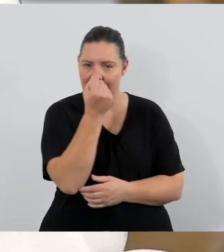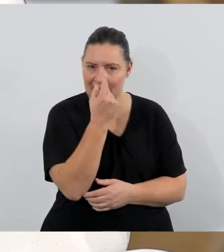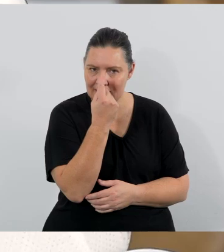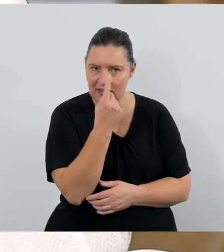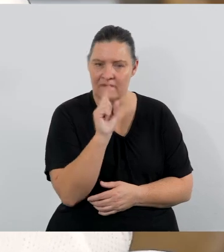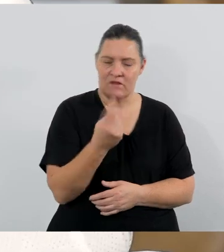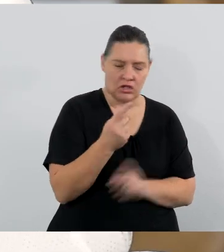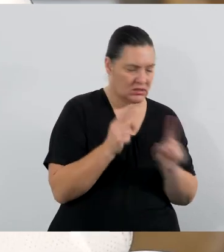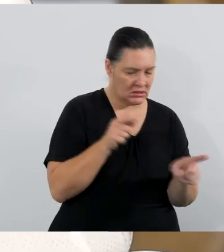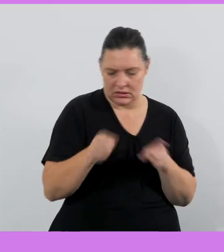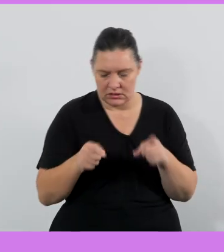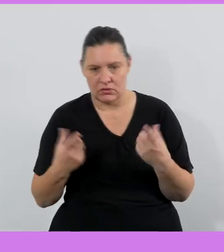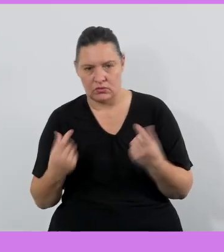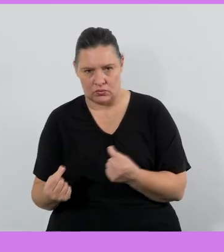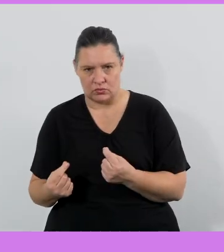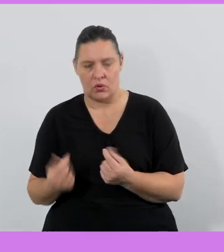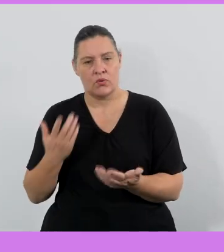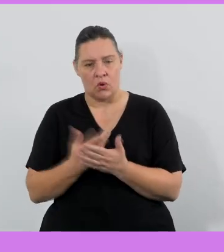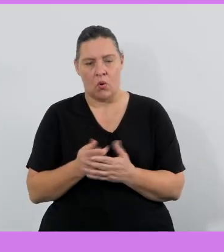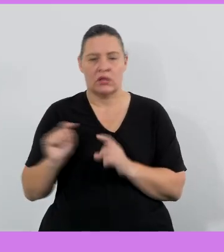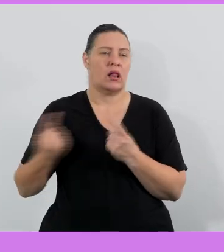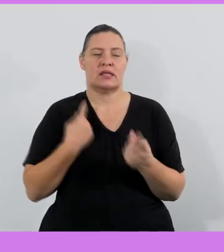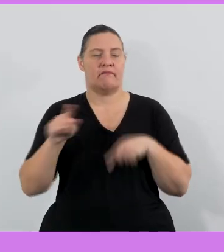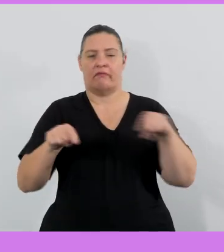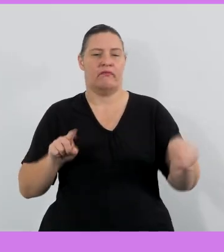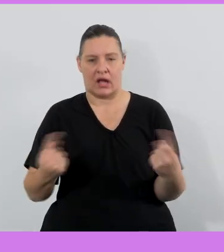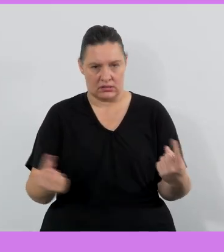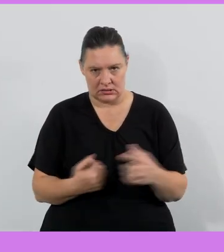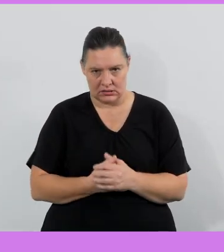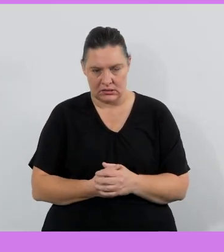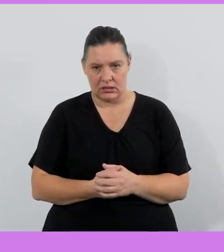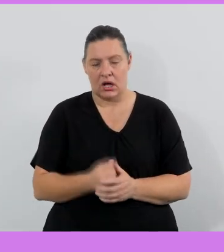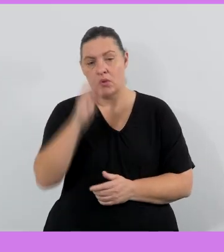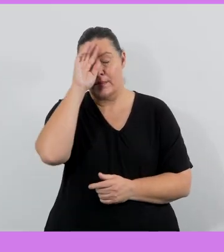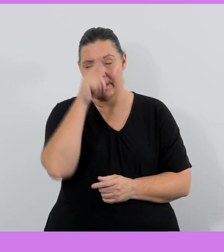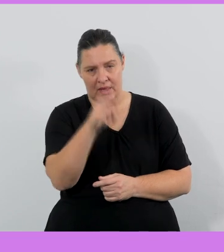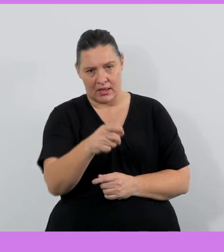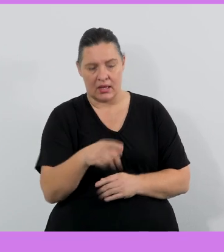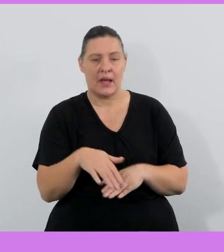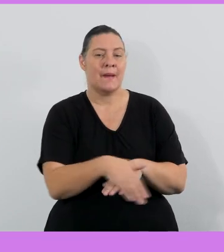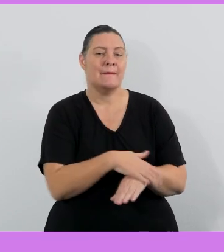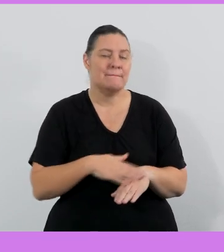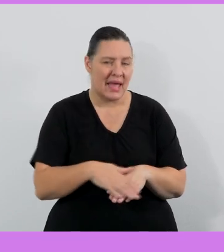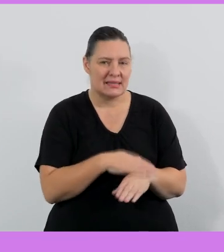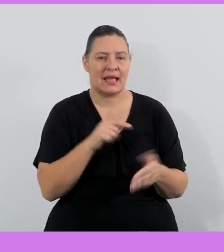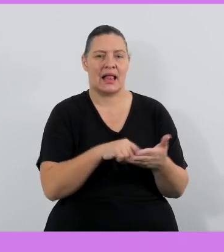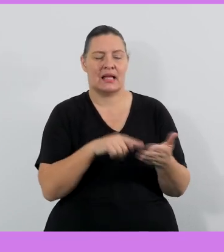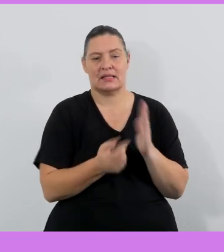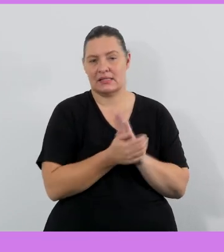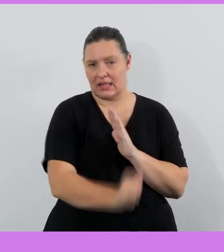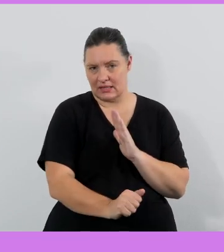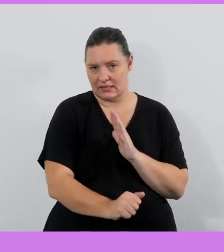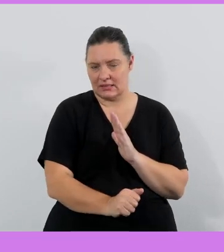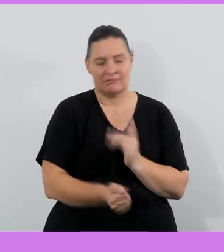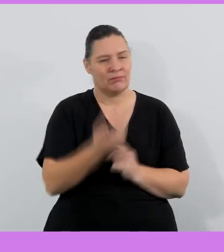understand what goes where. No random order calculation. Then also, remember, basic calculator skills are